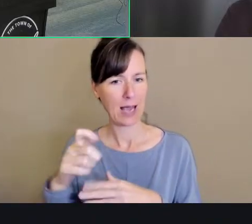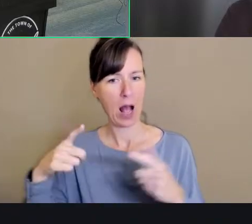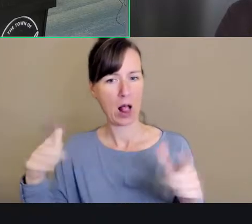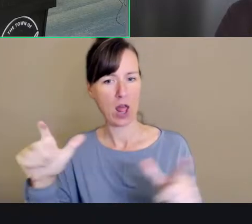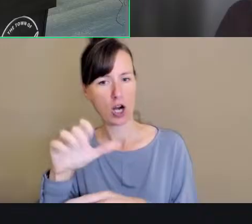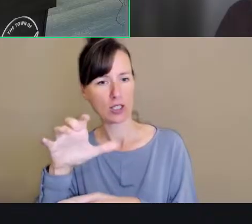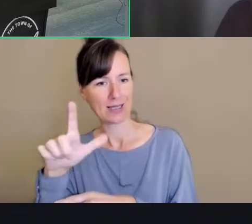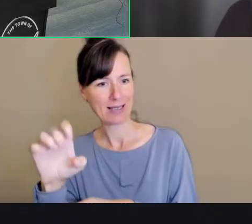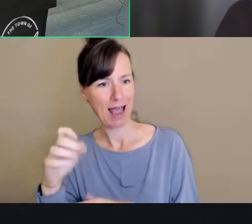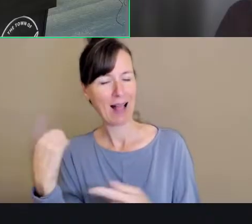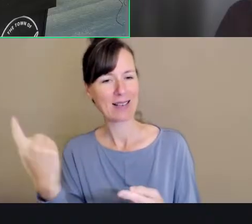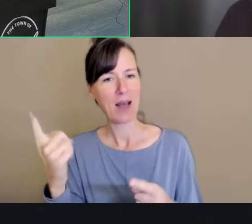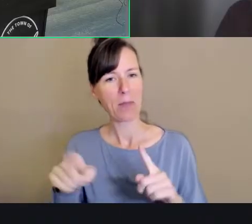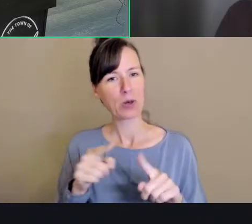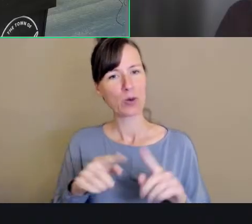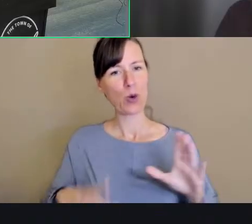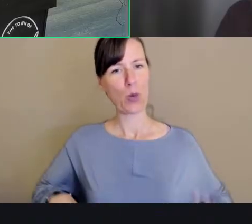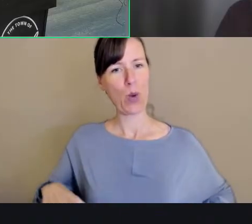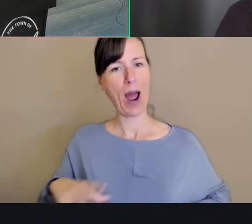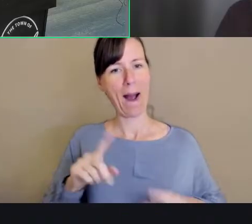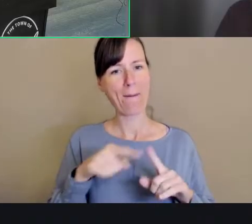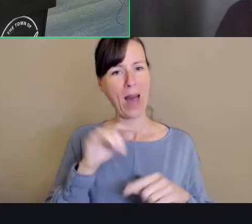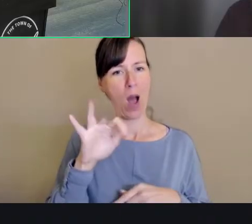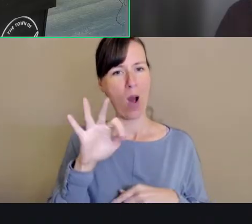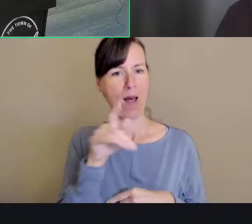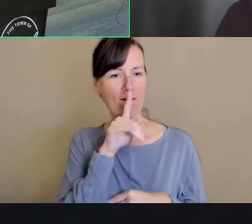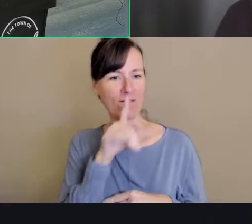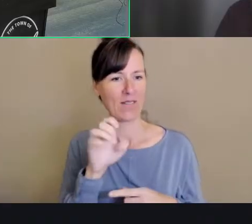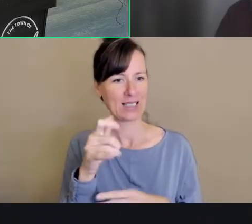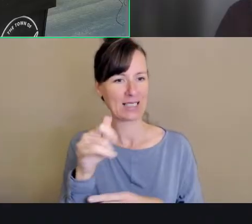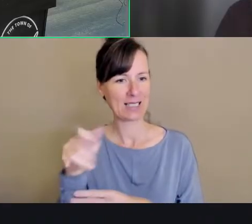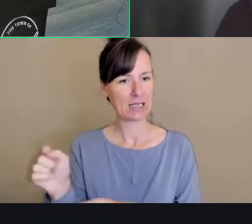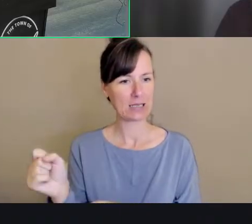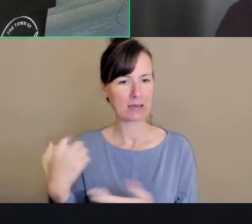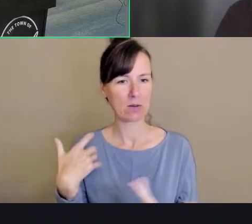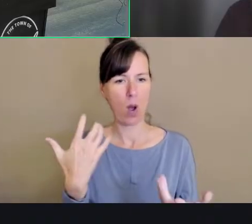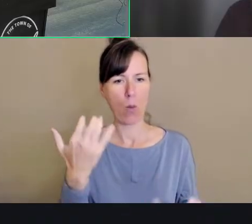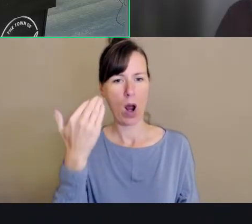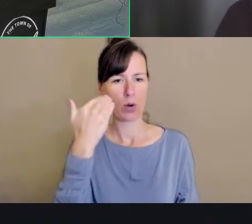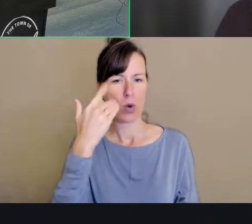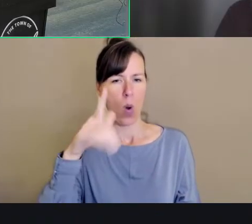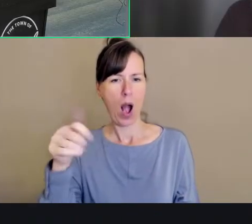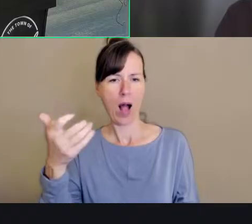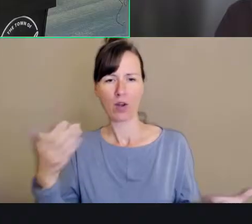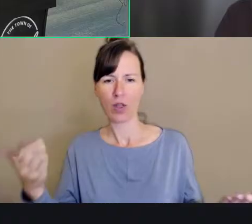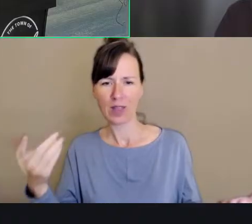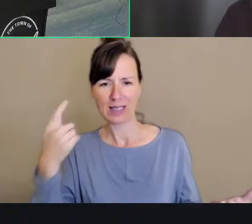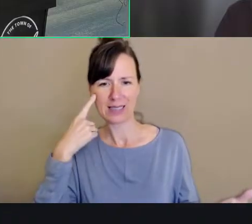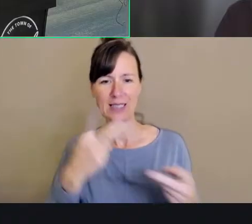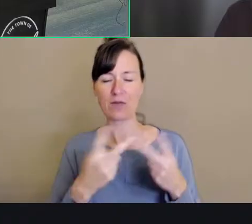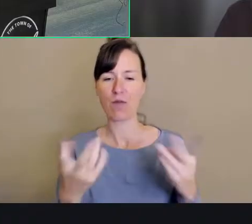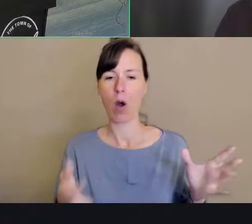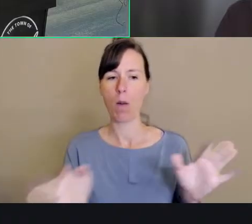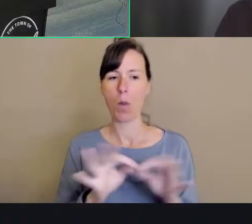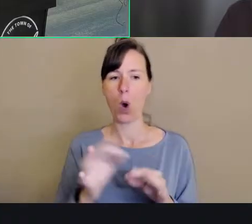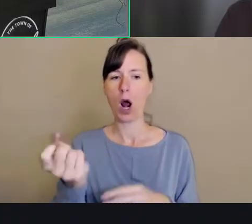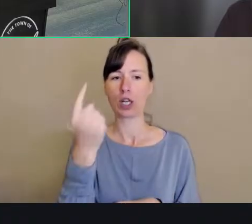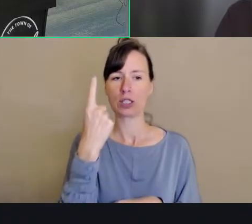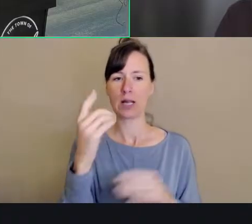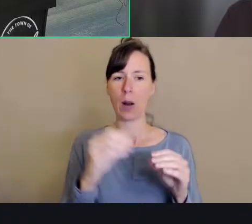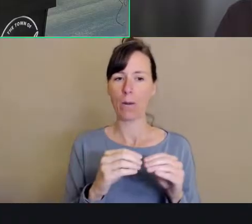you're talking up there, and I don't know if you have in your packets things that we don't see in the public, but to understand why in the world